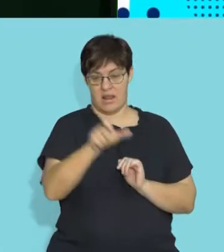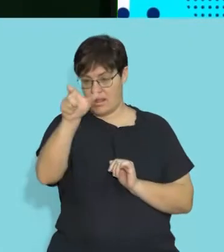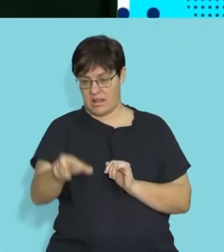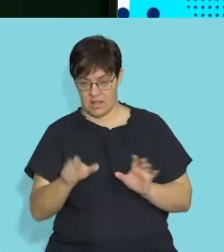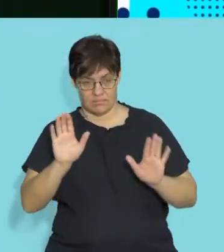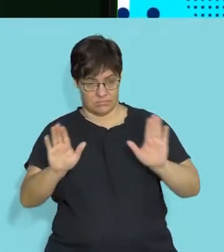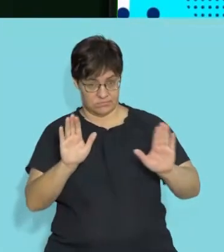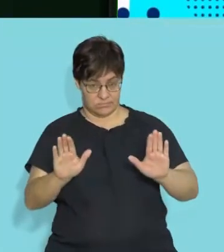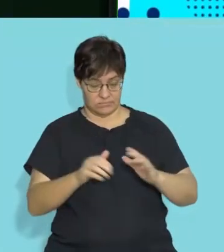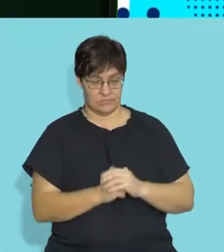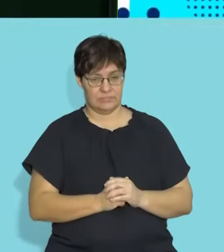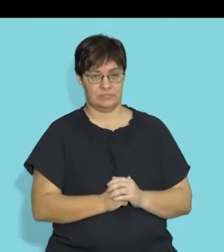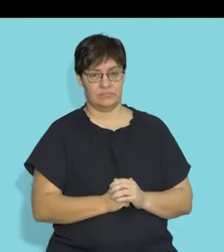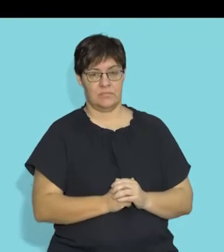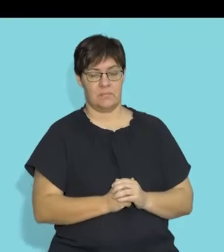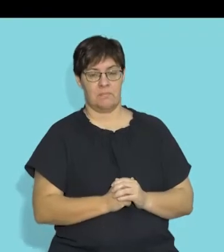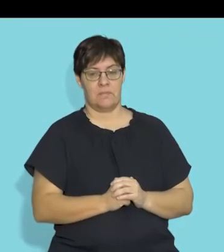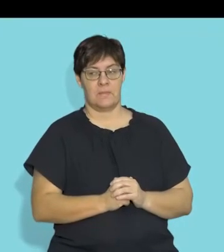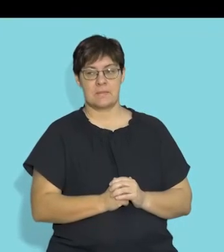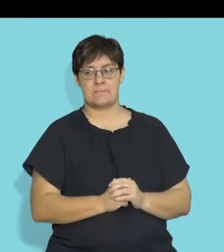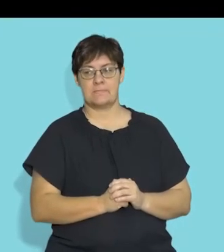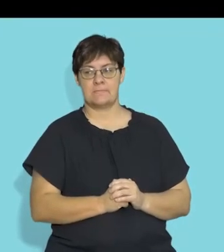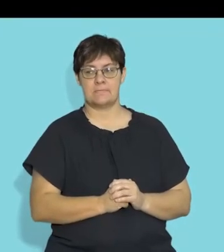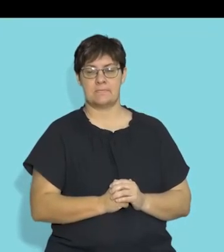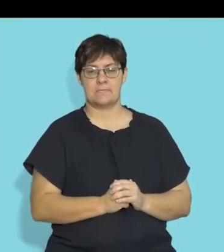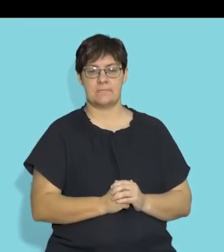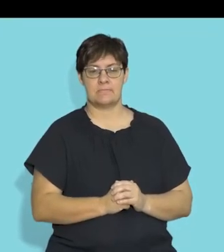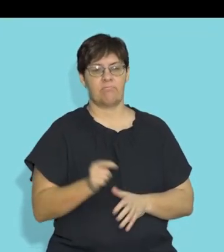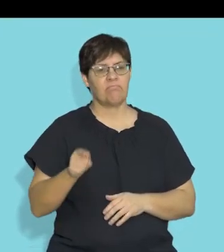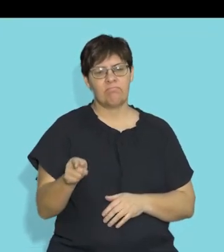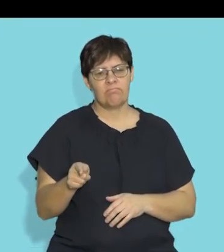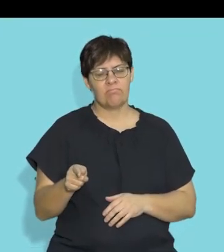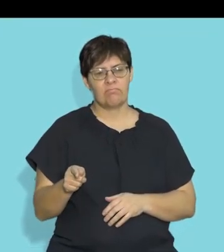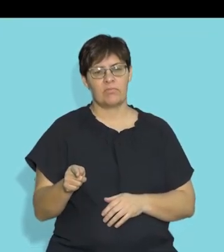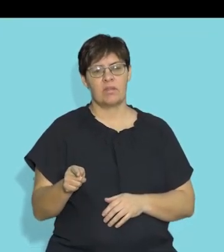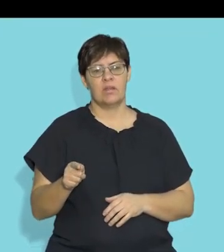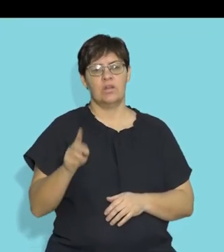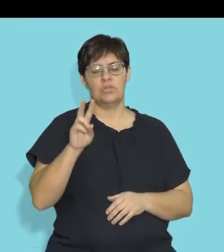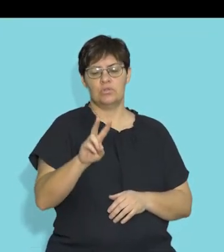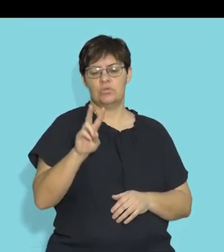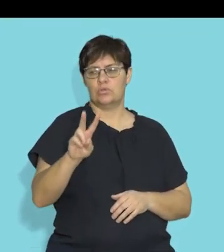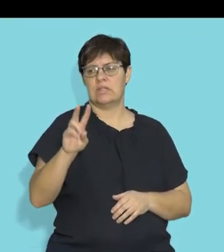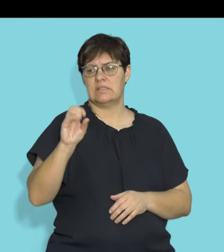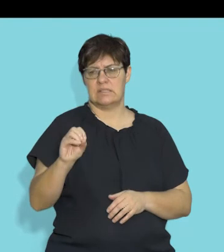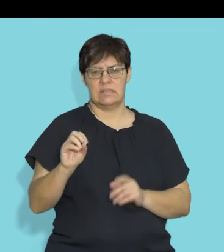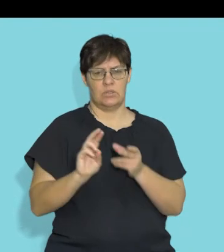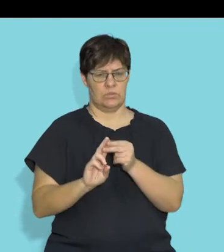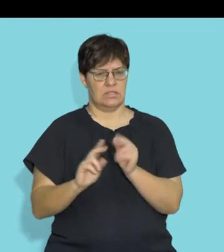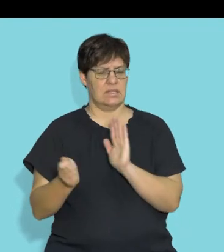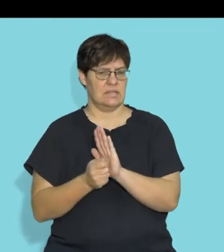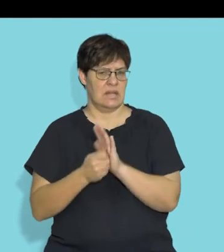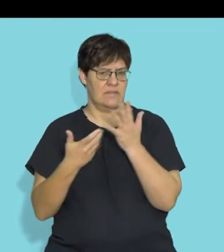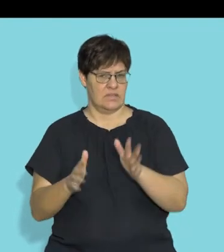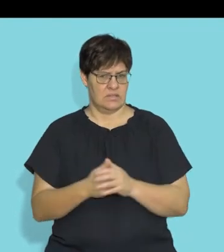branch, right? You look at the sales of the branch. Here you go. You're only selling 220